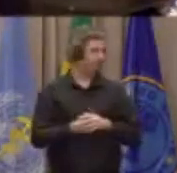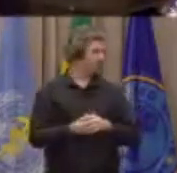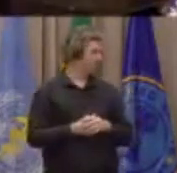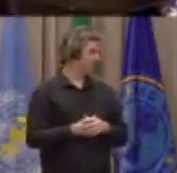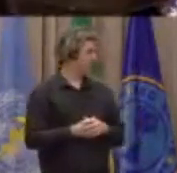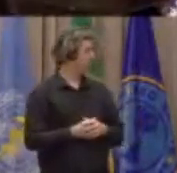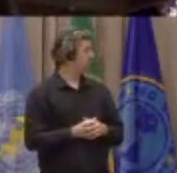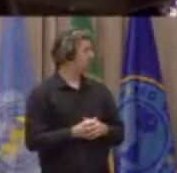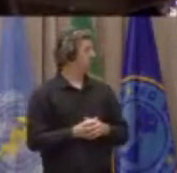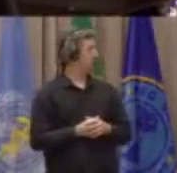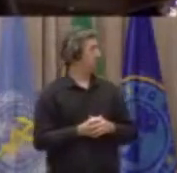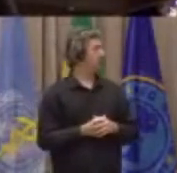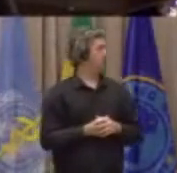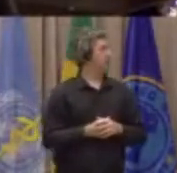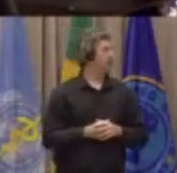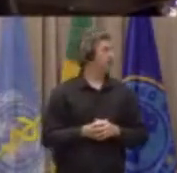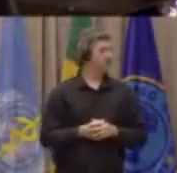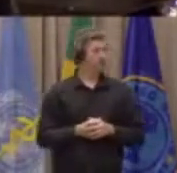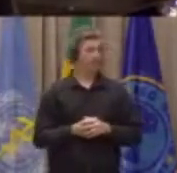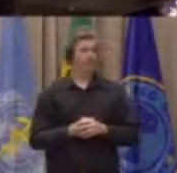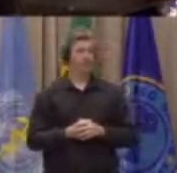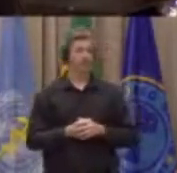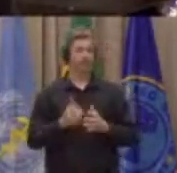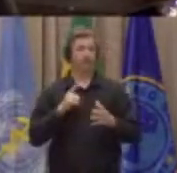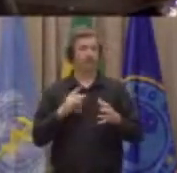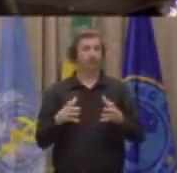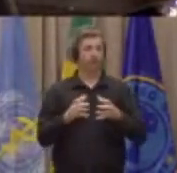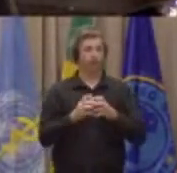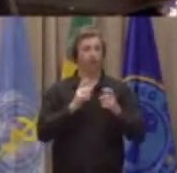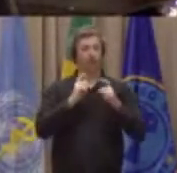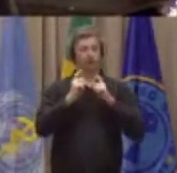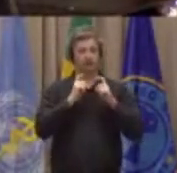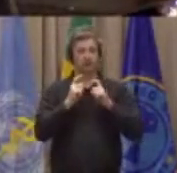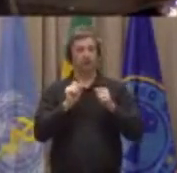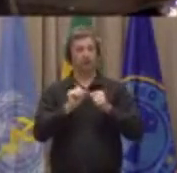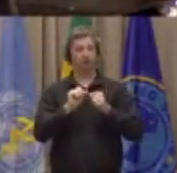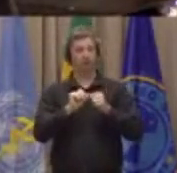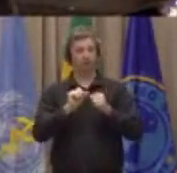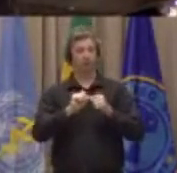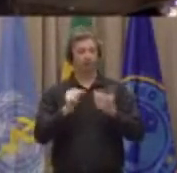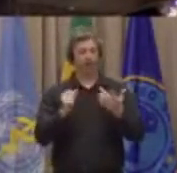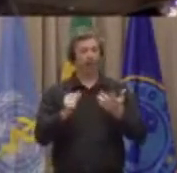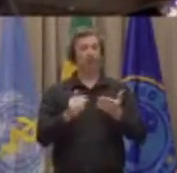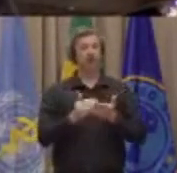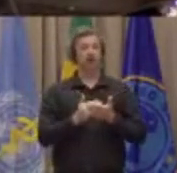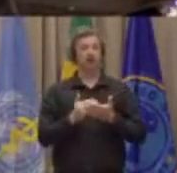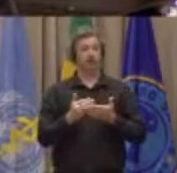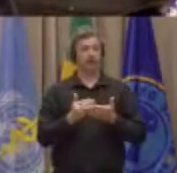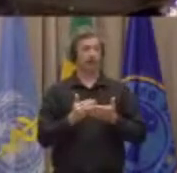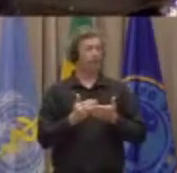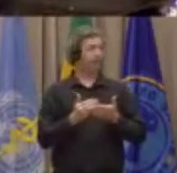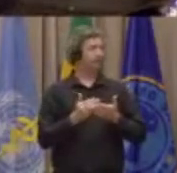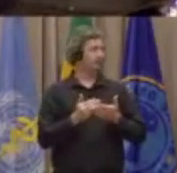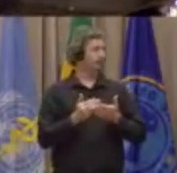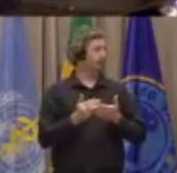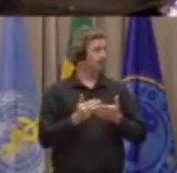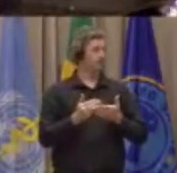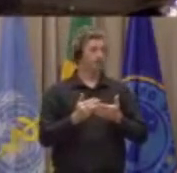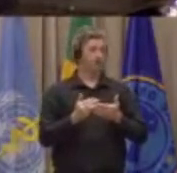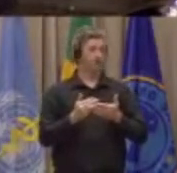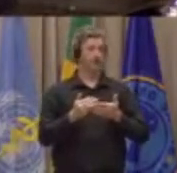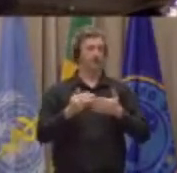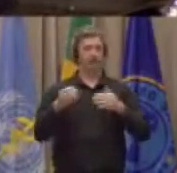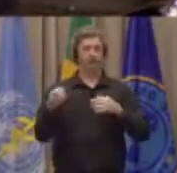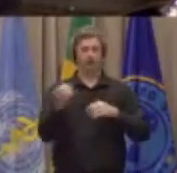communicate in this group, in the governance of this project. We have a committee that make this management, and